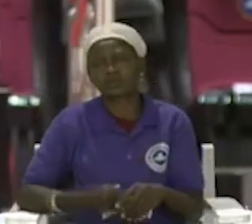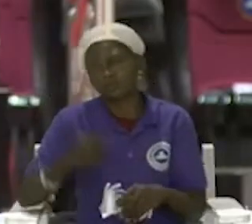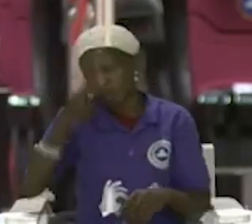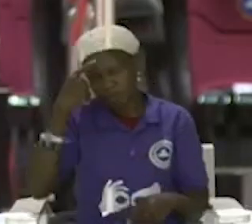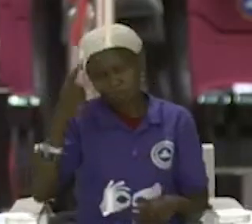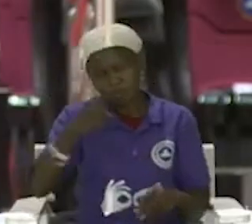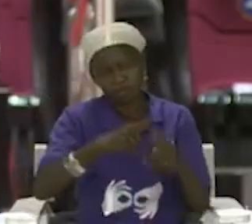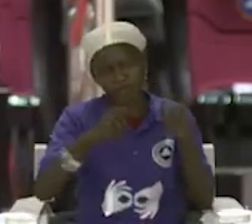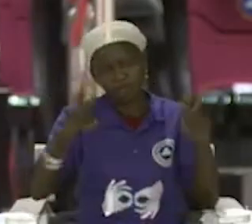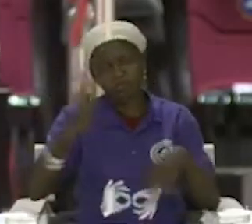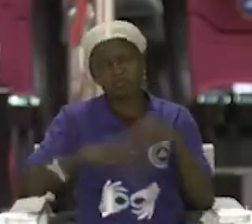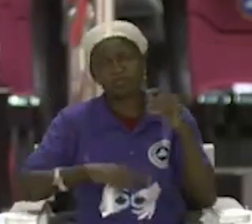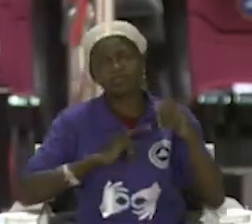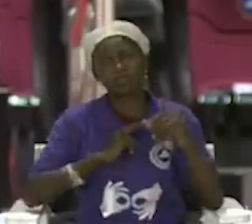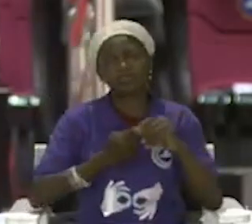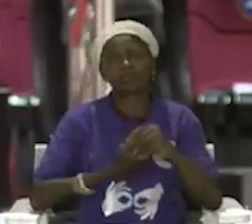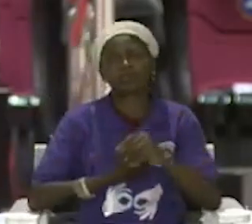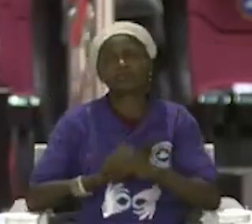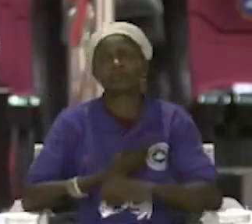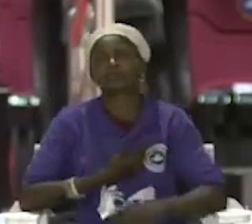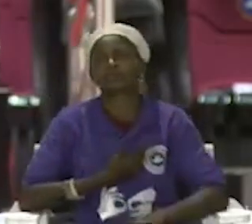greater than us.